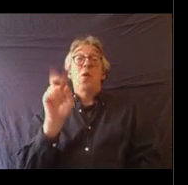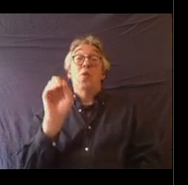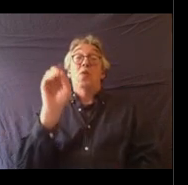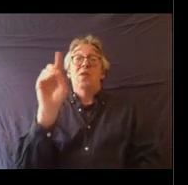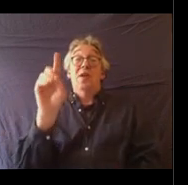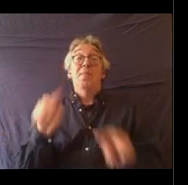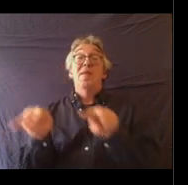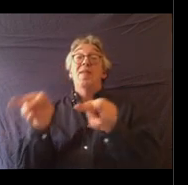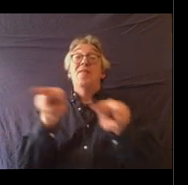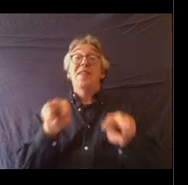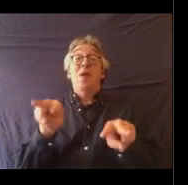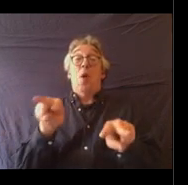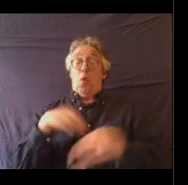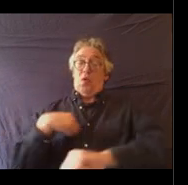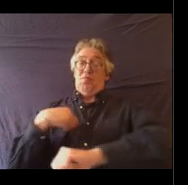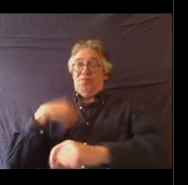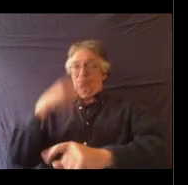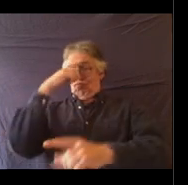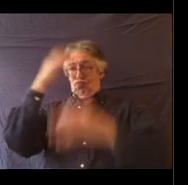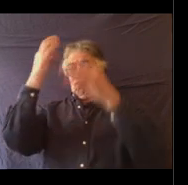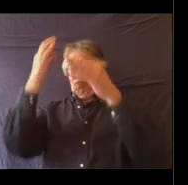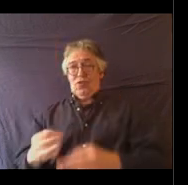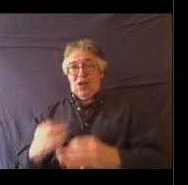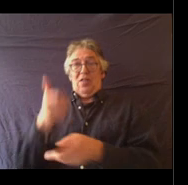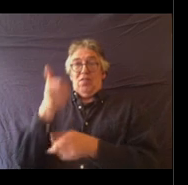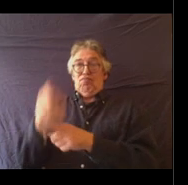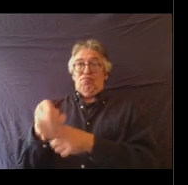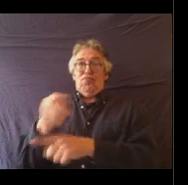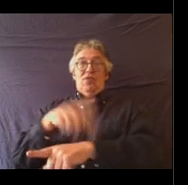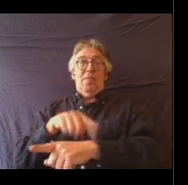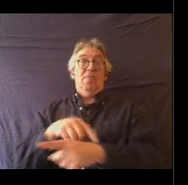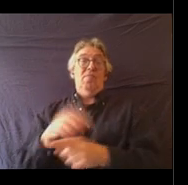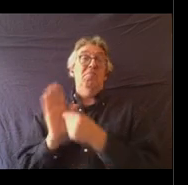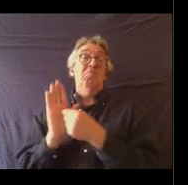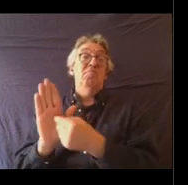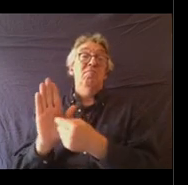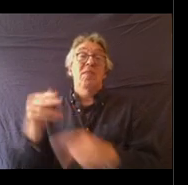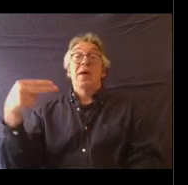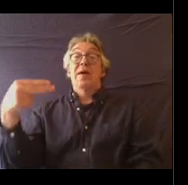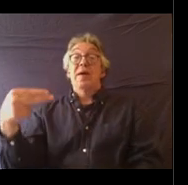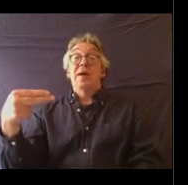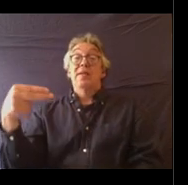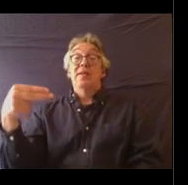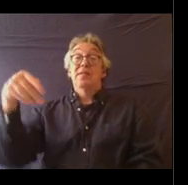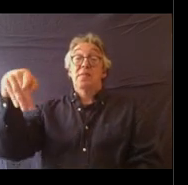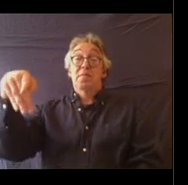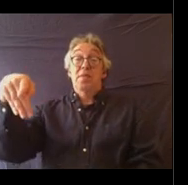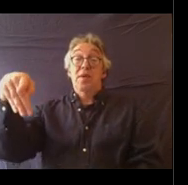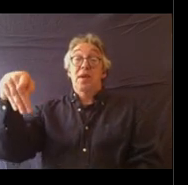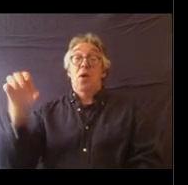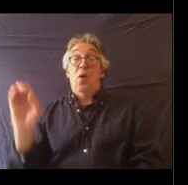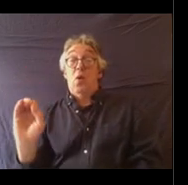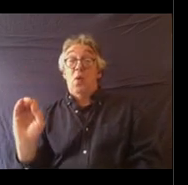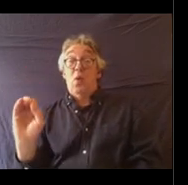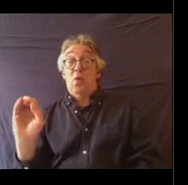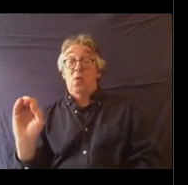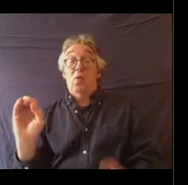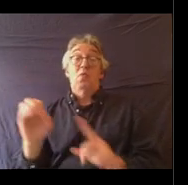all aware of services such as Netflix, HBO, and so on, which really changed the media